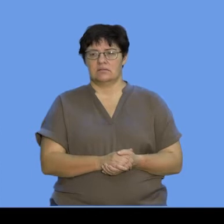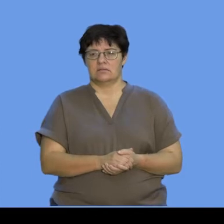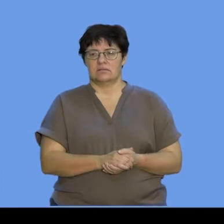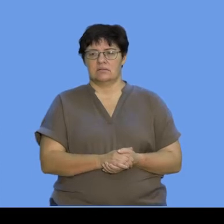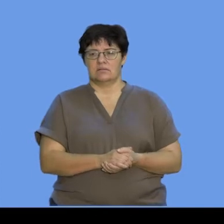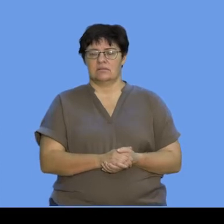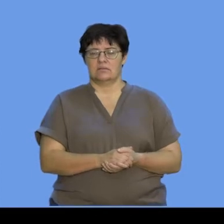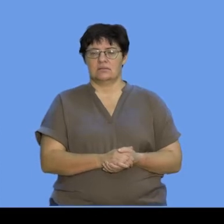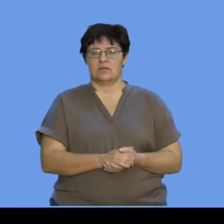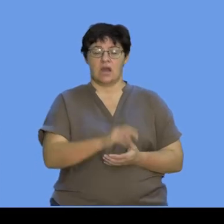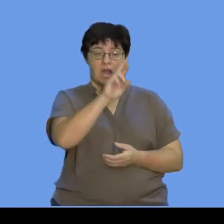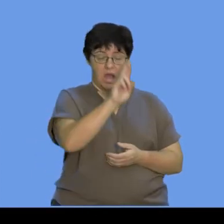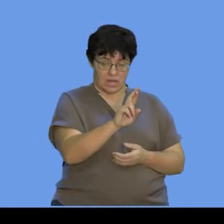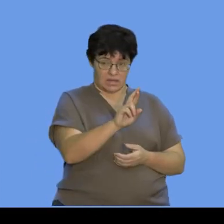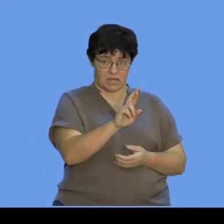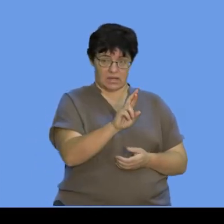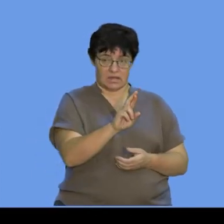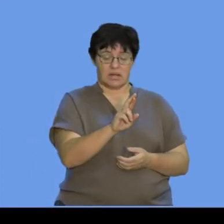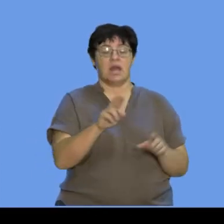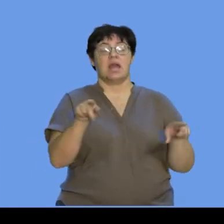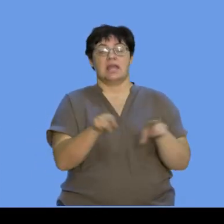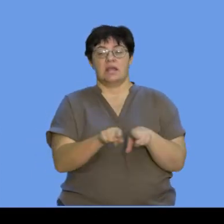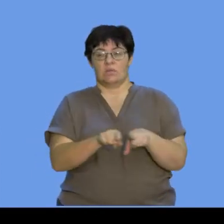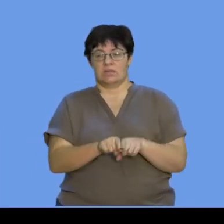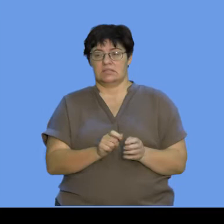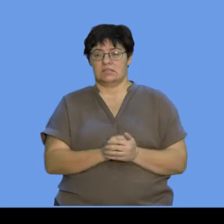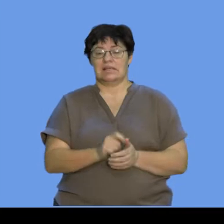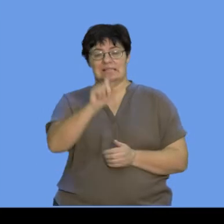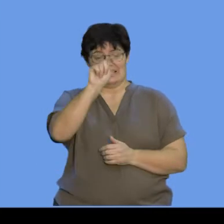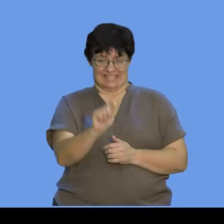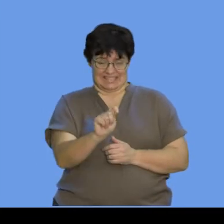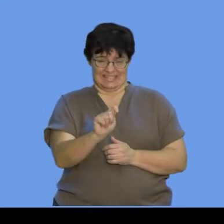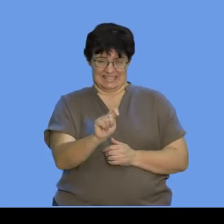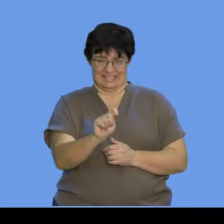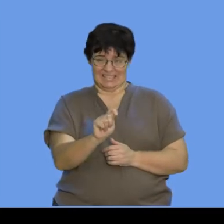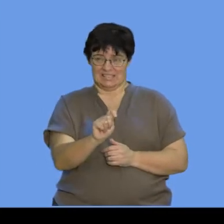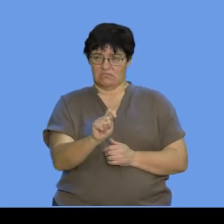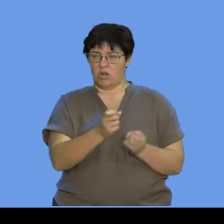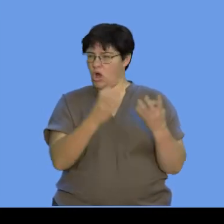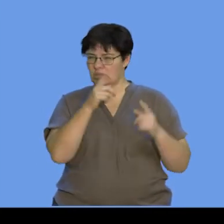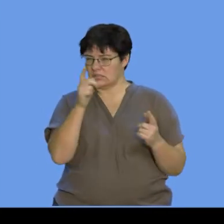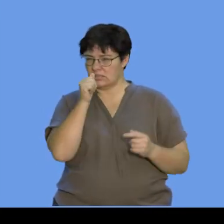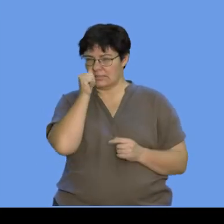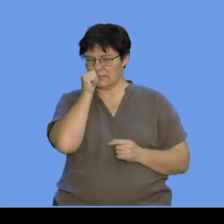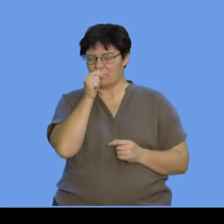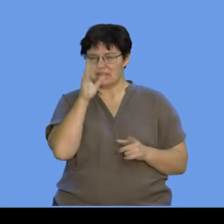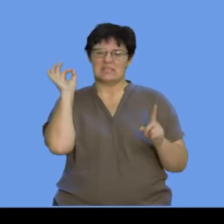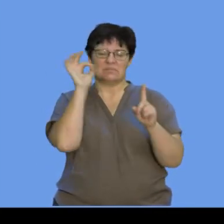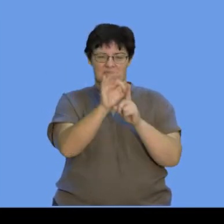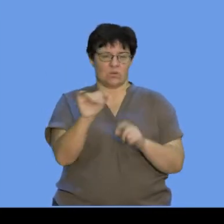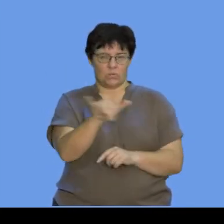because R is in PQR, I will just say R is equals to then the T, because there's a lot of them, I will have